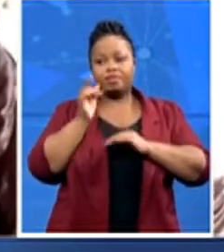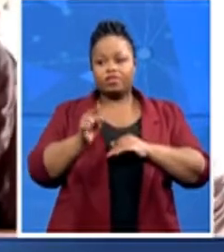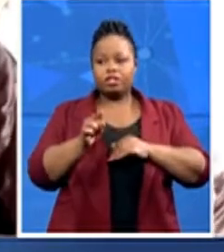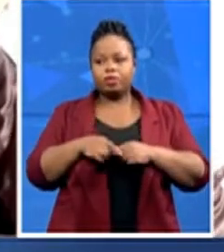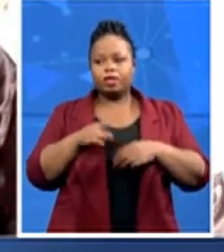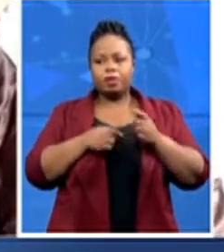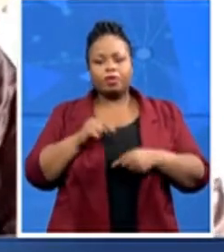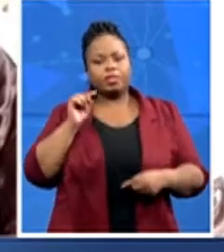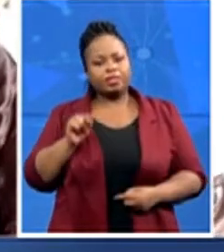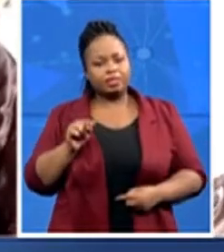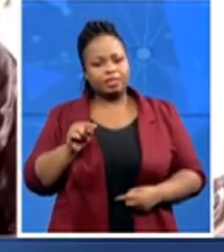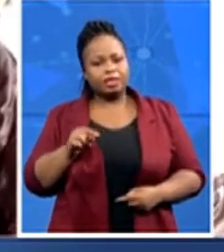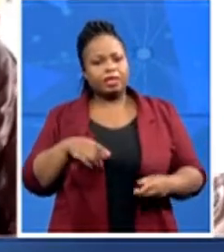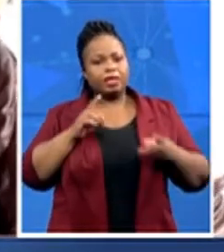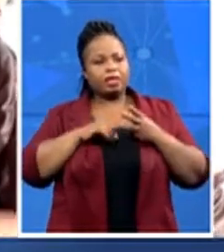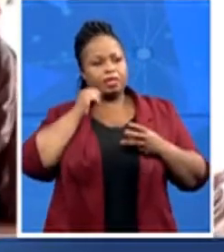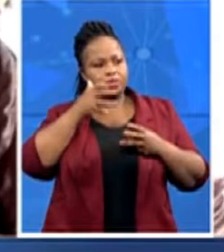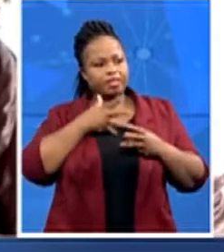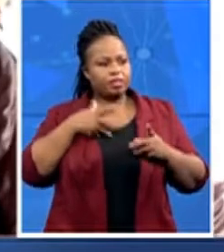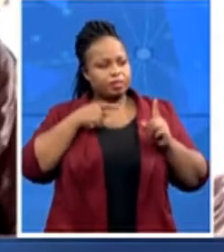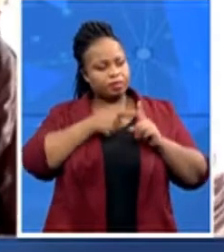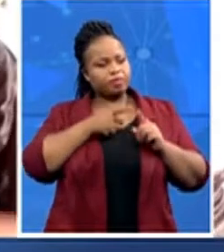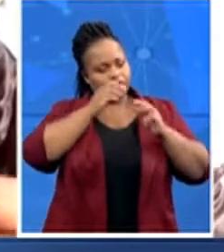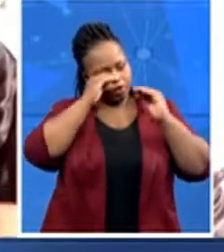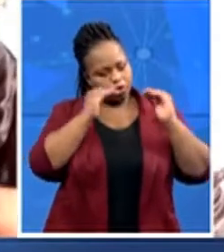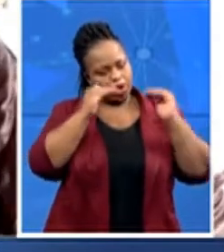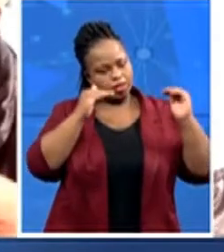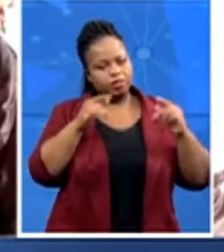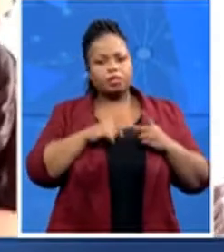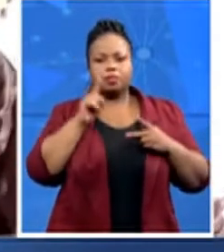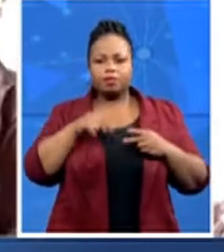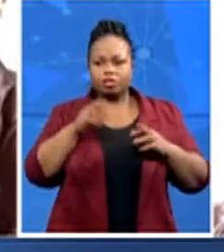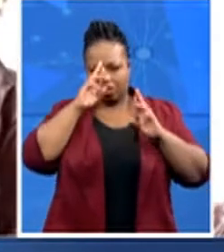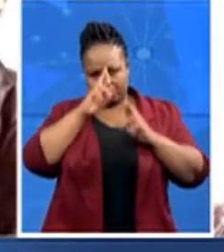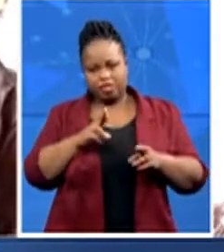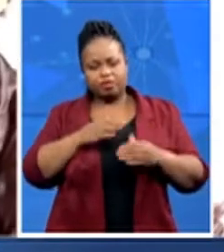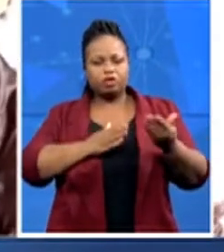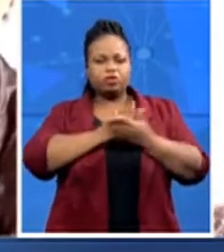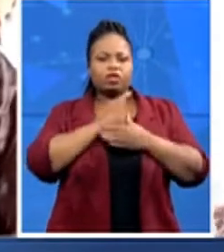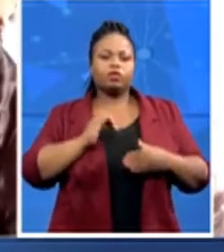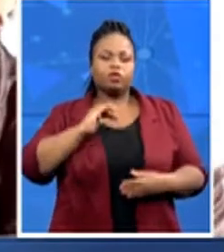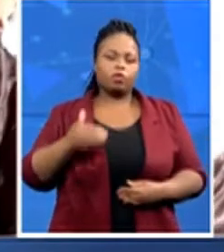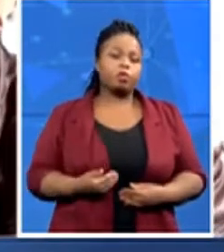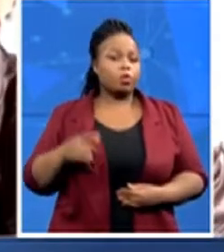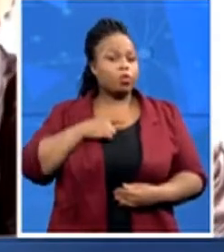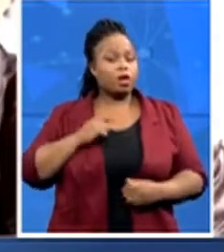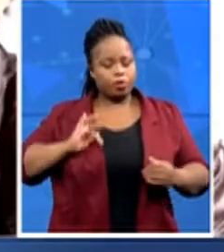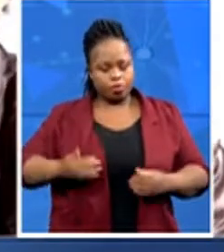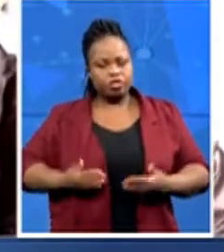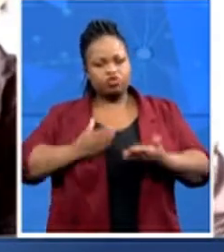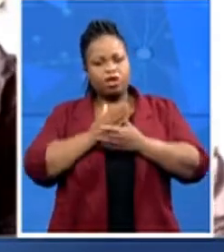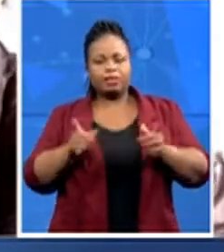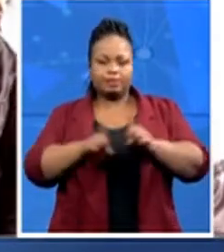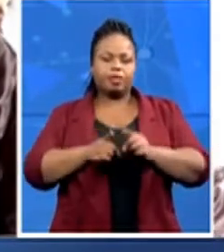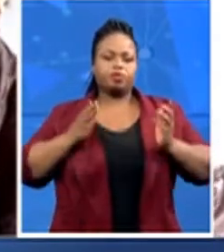and about respecting the rights of women, because women's rights are human rights. So it's